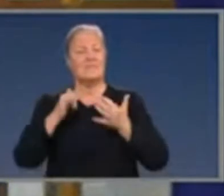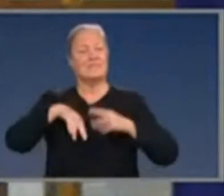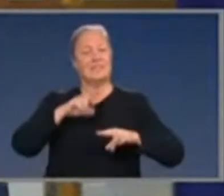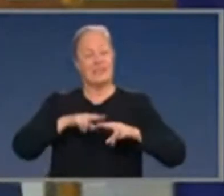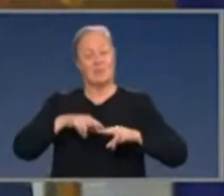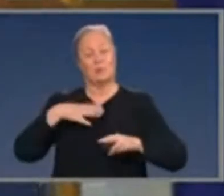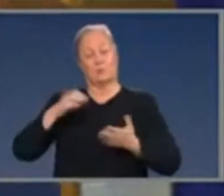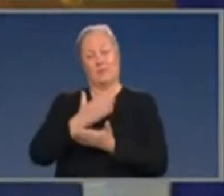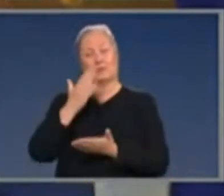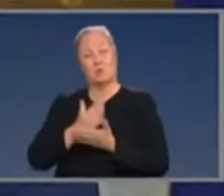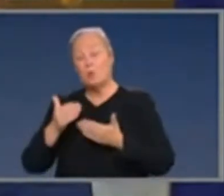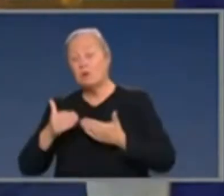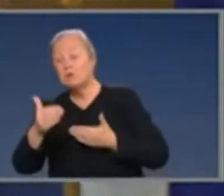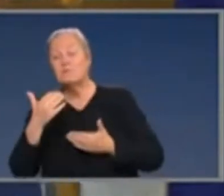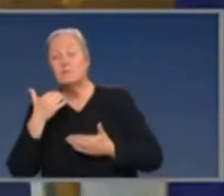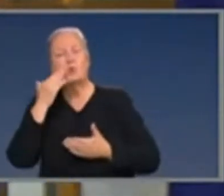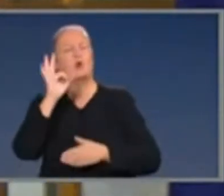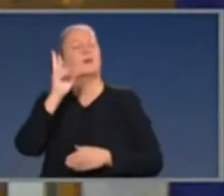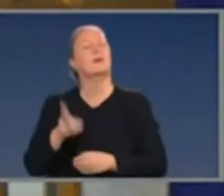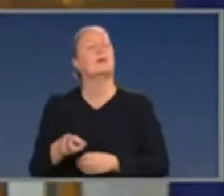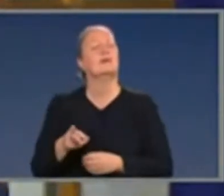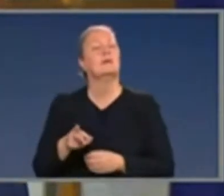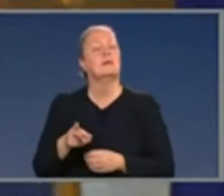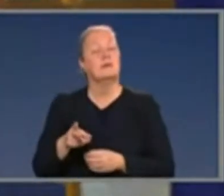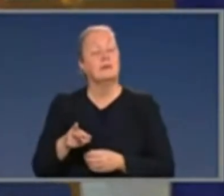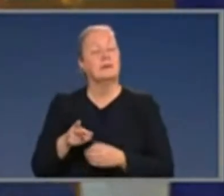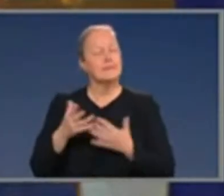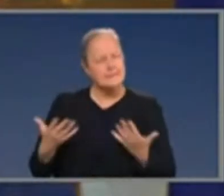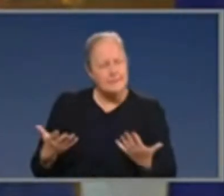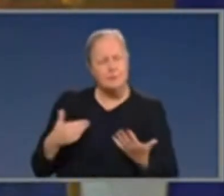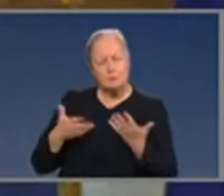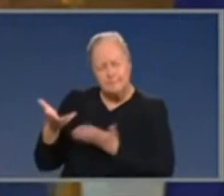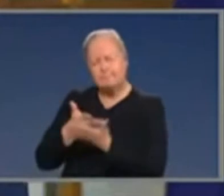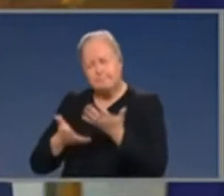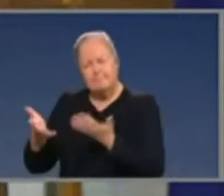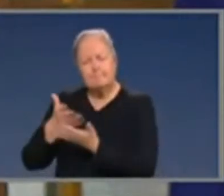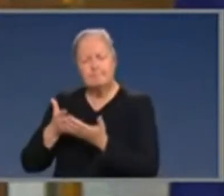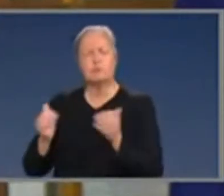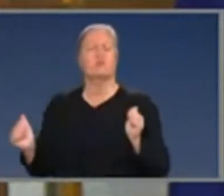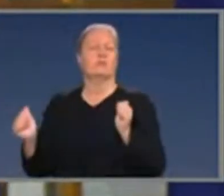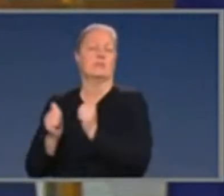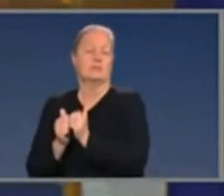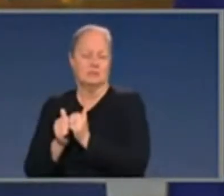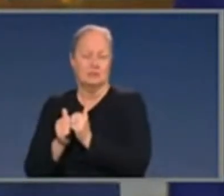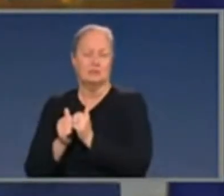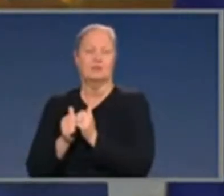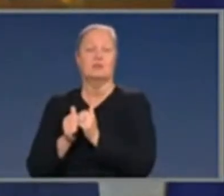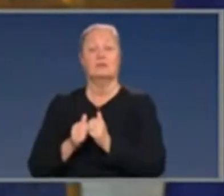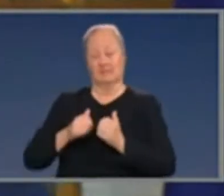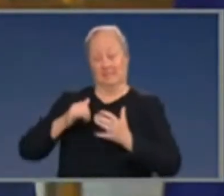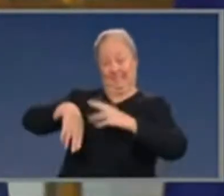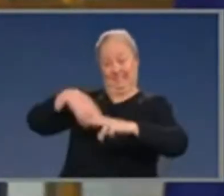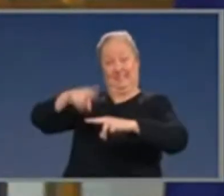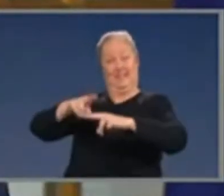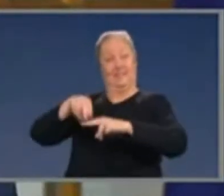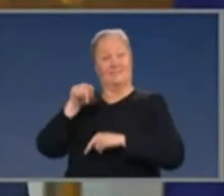happen again. And we have now got a very strong agreement that priority will be given to meeting the staffing needs